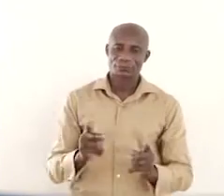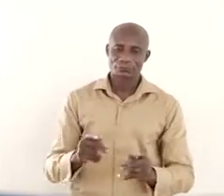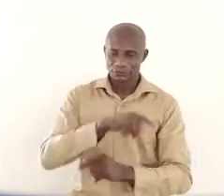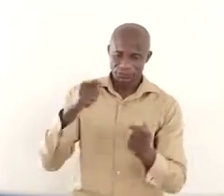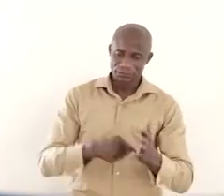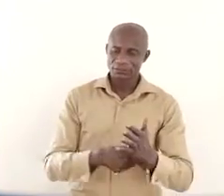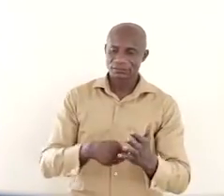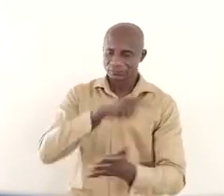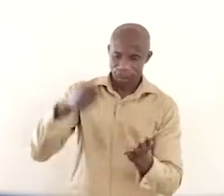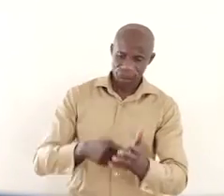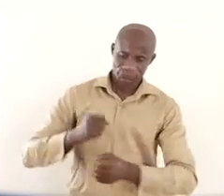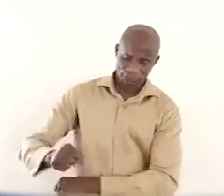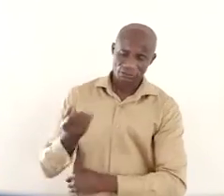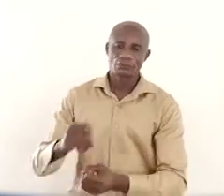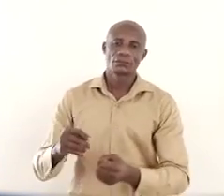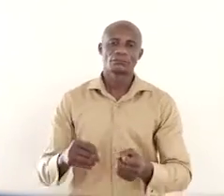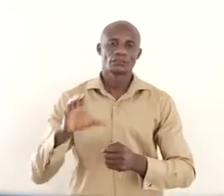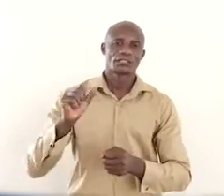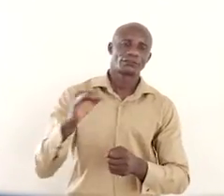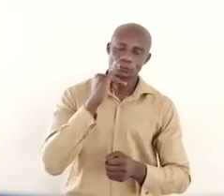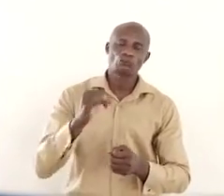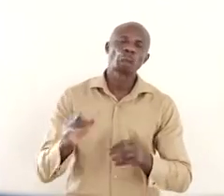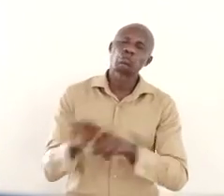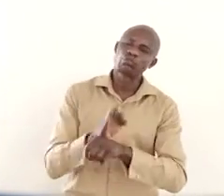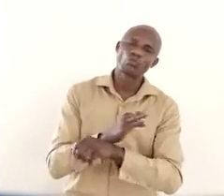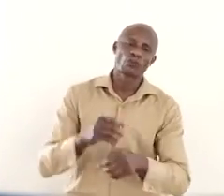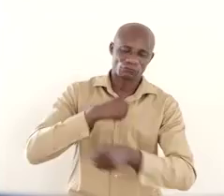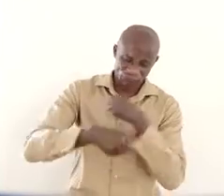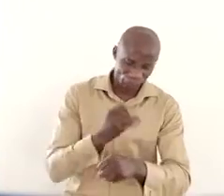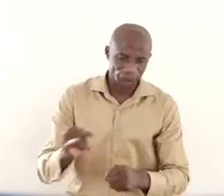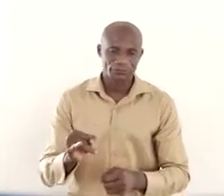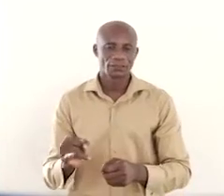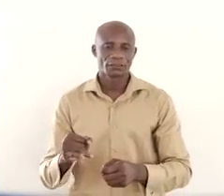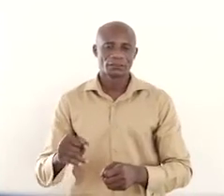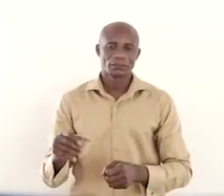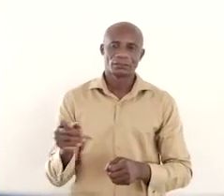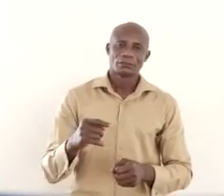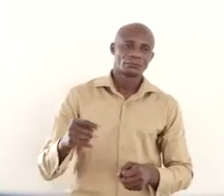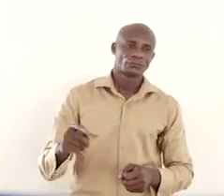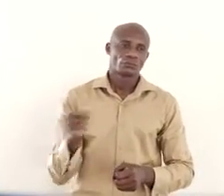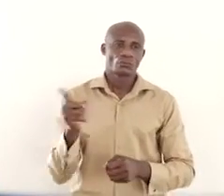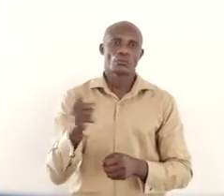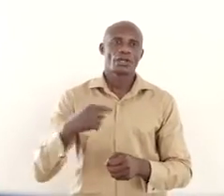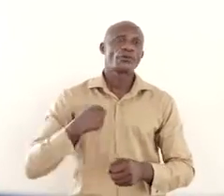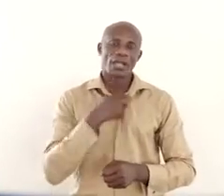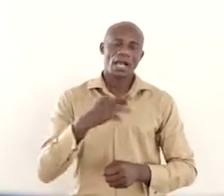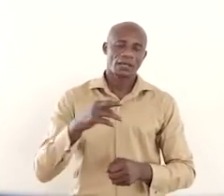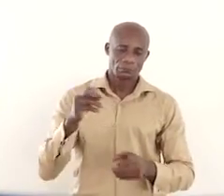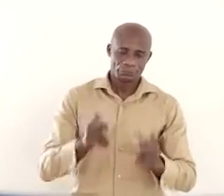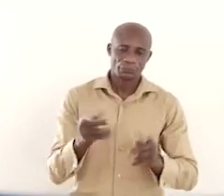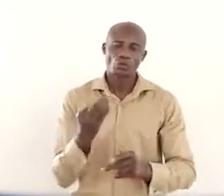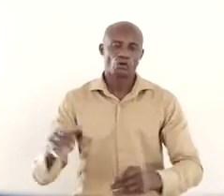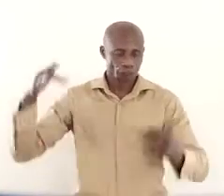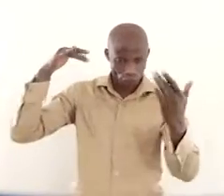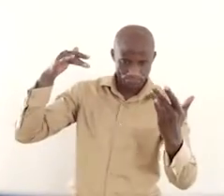this side of Calvary is full of misery and agony and pain. We are harbingers of